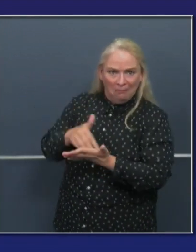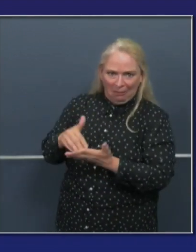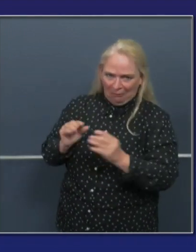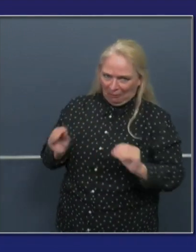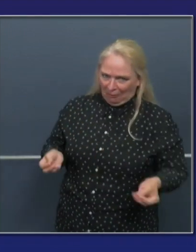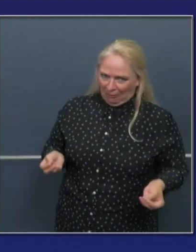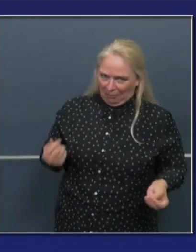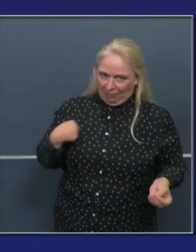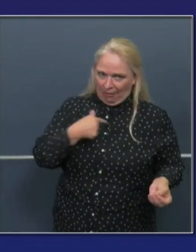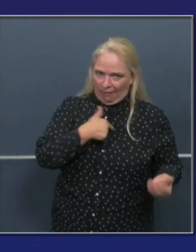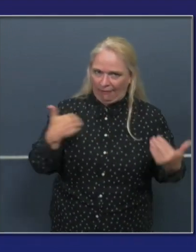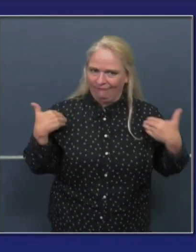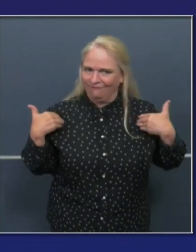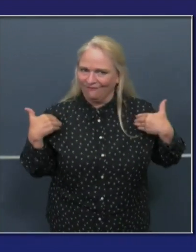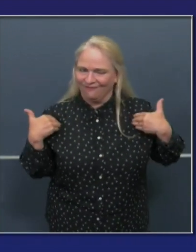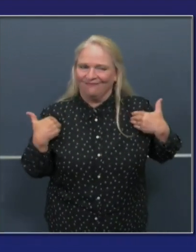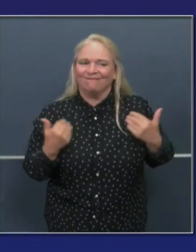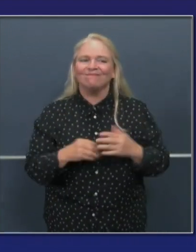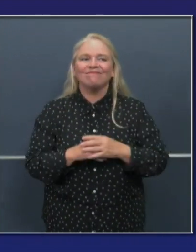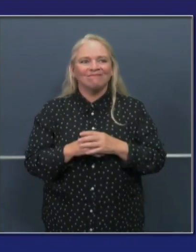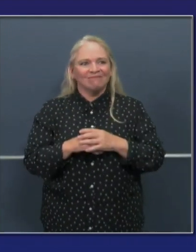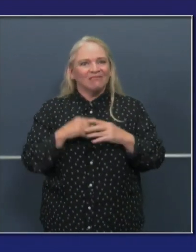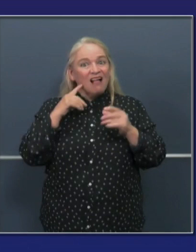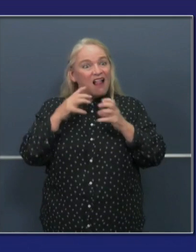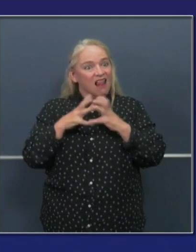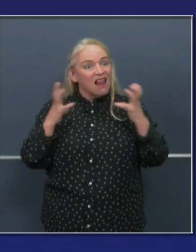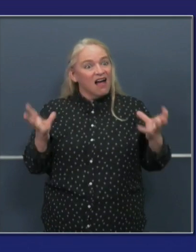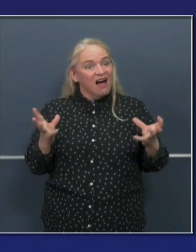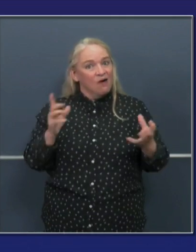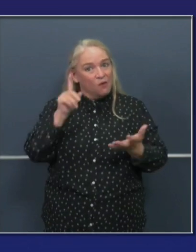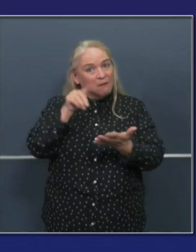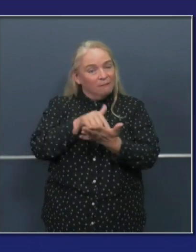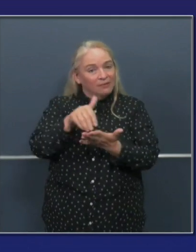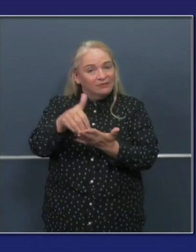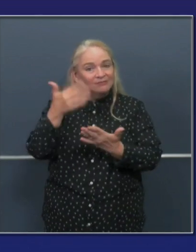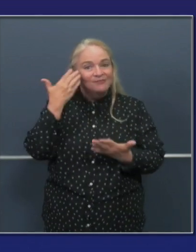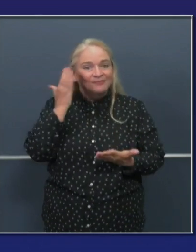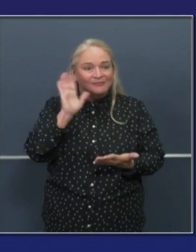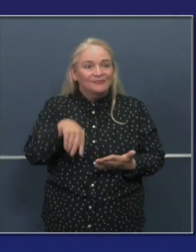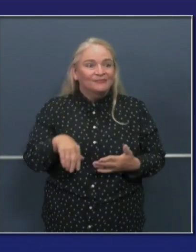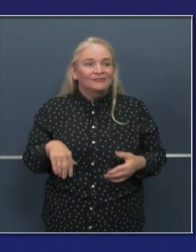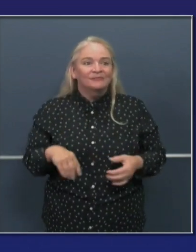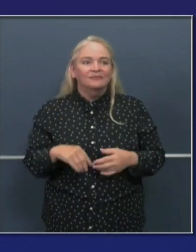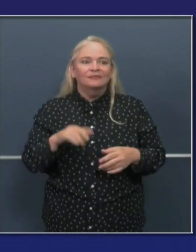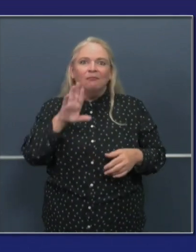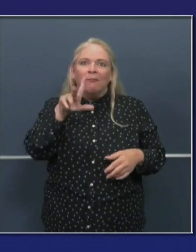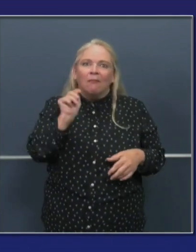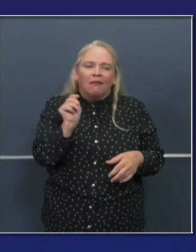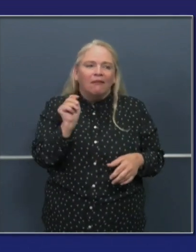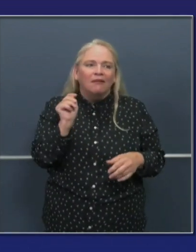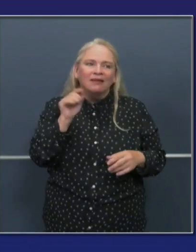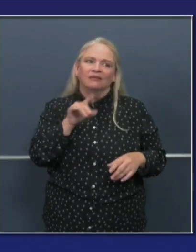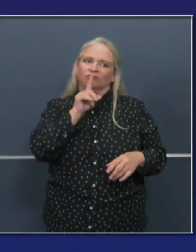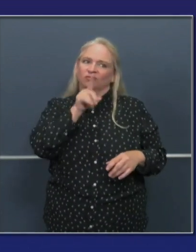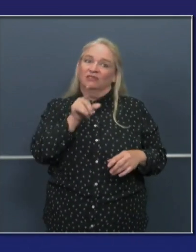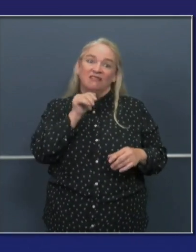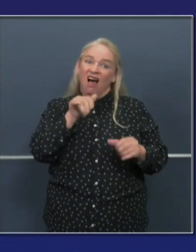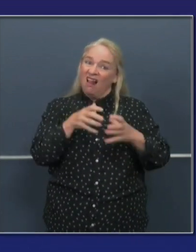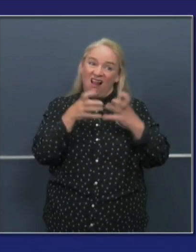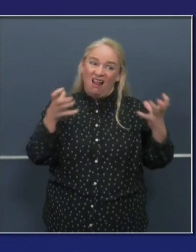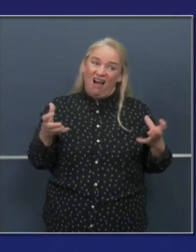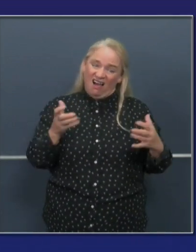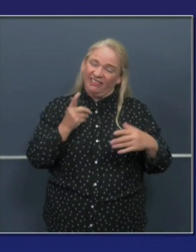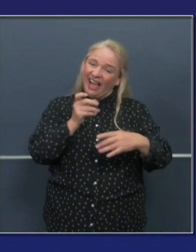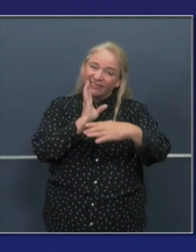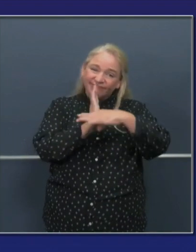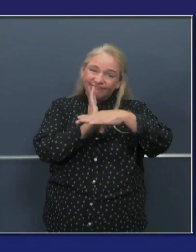learned, 21 million masks may sound like a lot, but it turned out to be a very modest number. And as a consequence, we had a